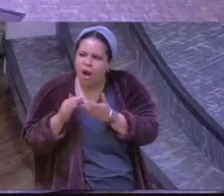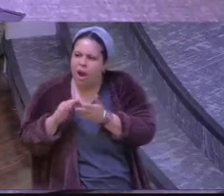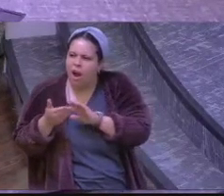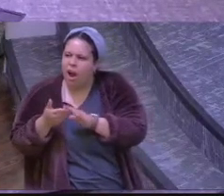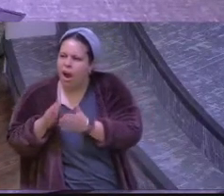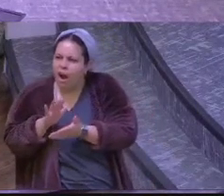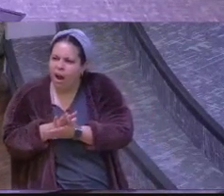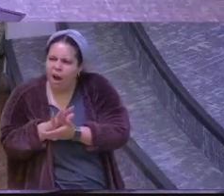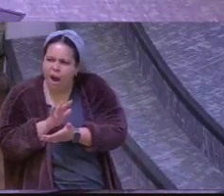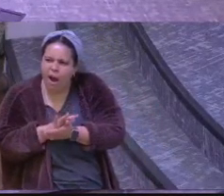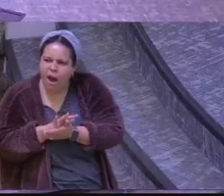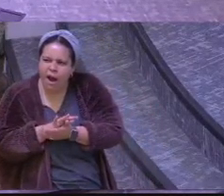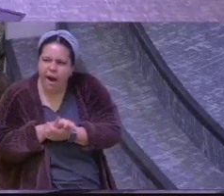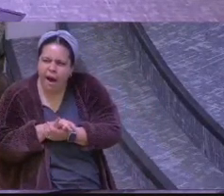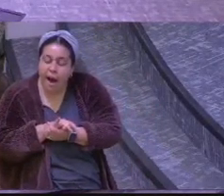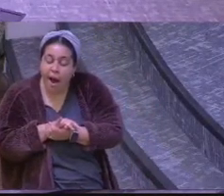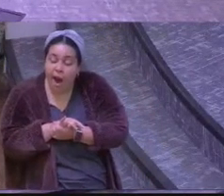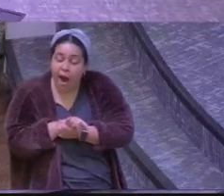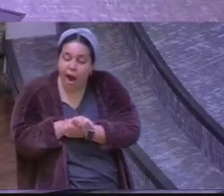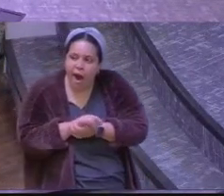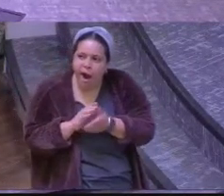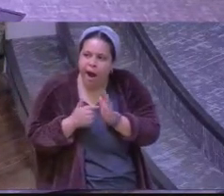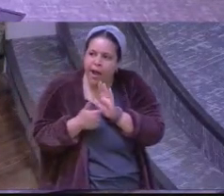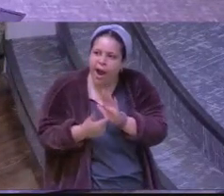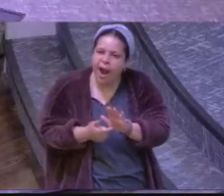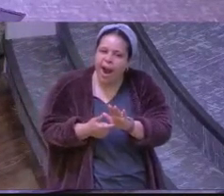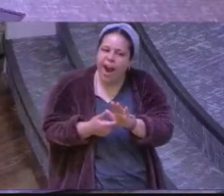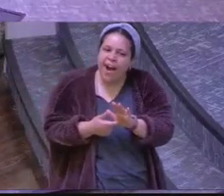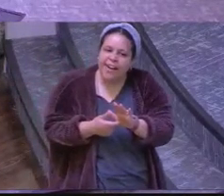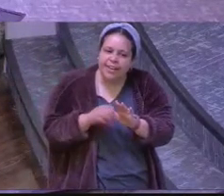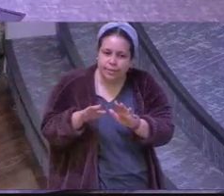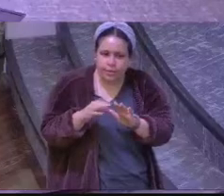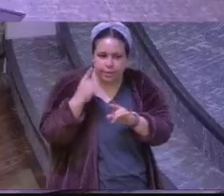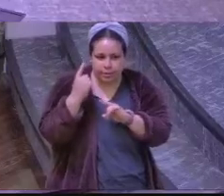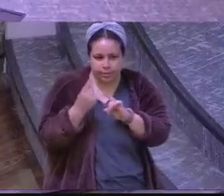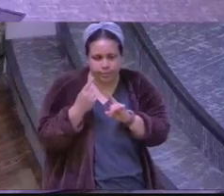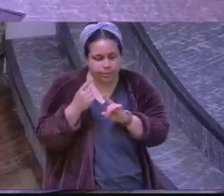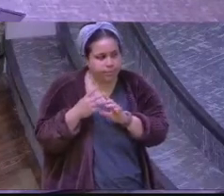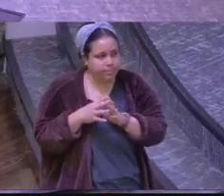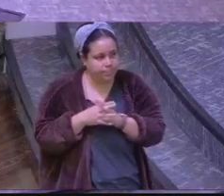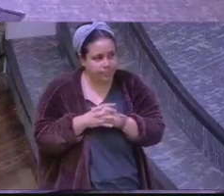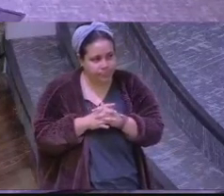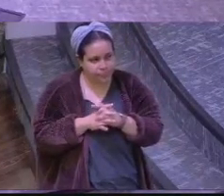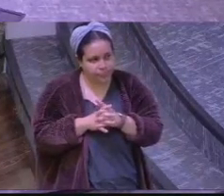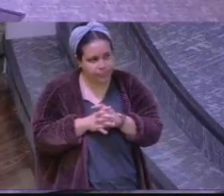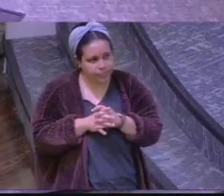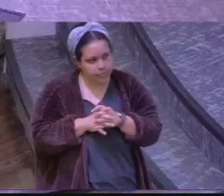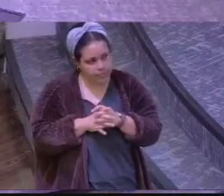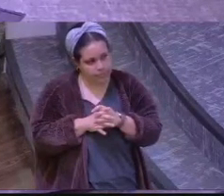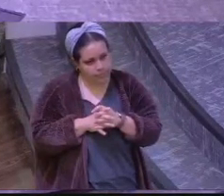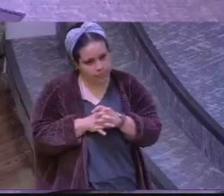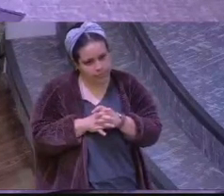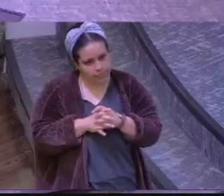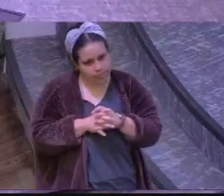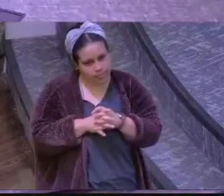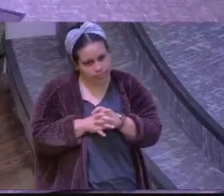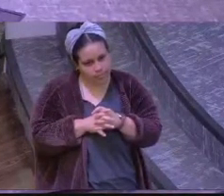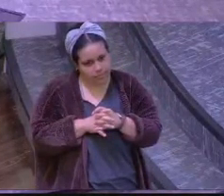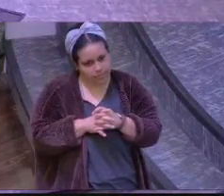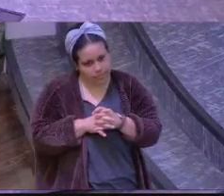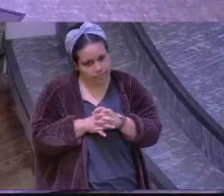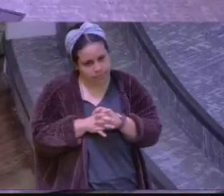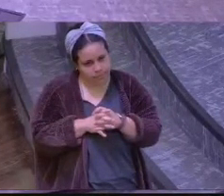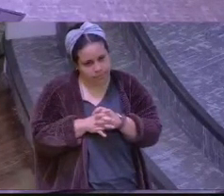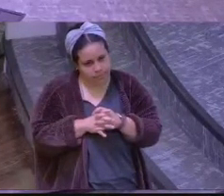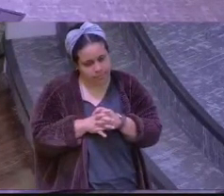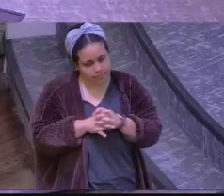since. It was more to recap kind of the thoughts y'all had in that meeting. And we may have, you know, we'll go back through, there may have been one or two